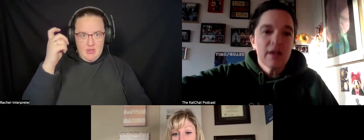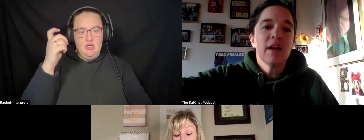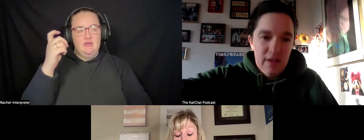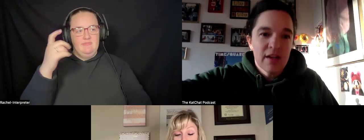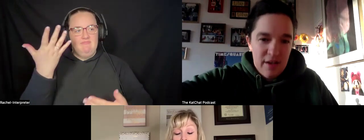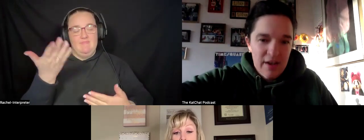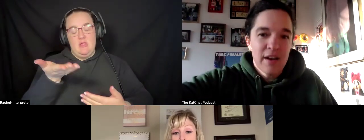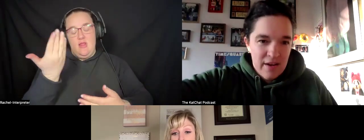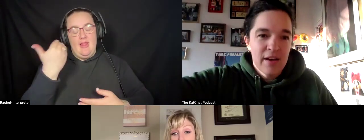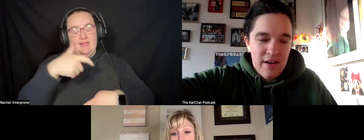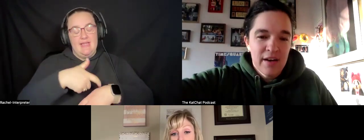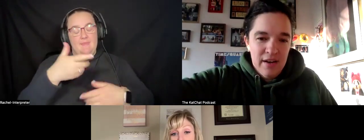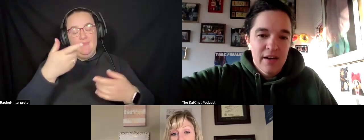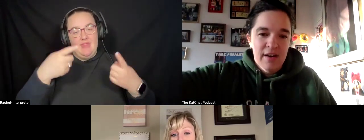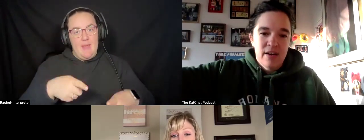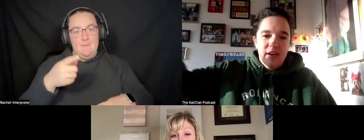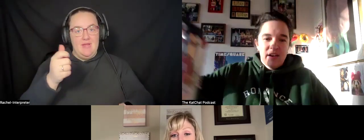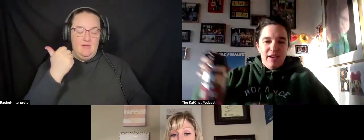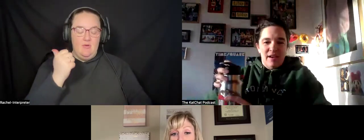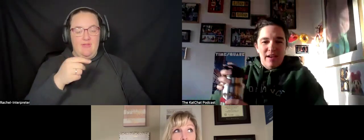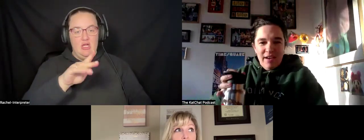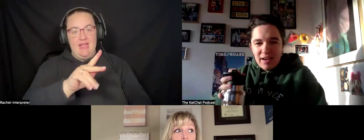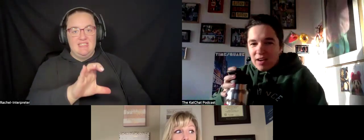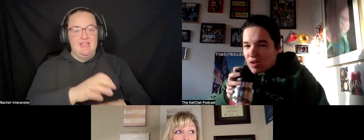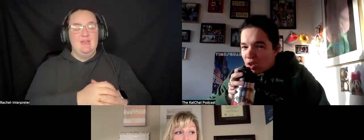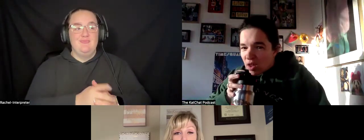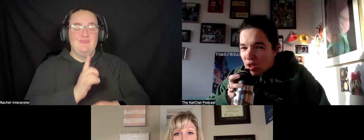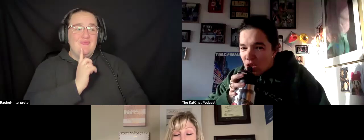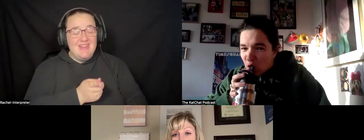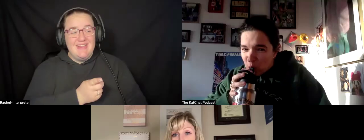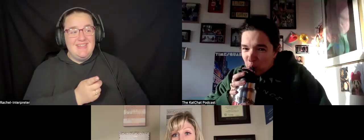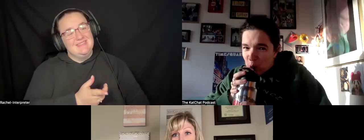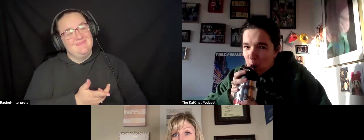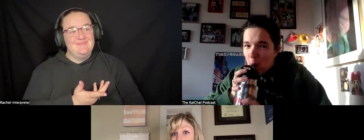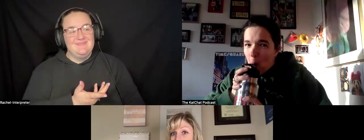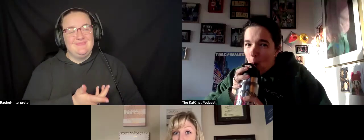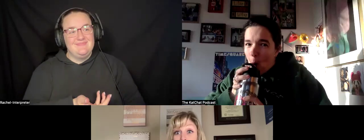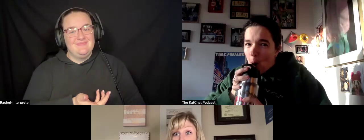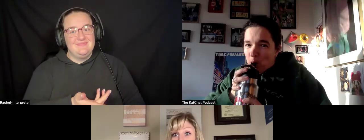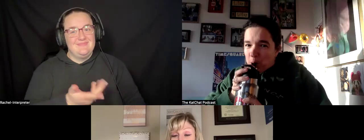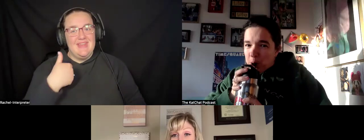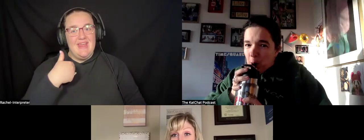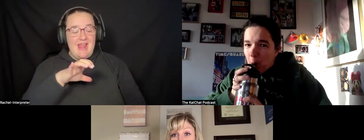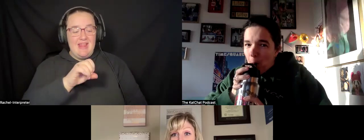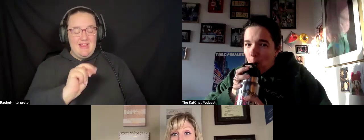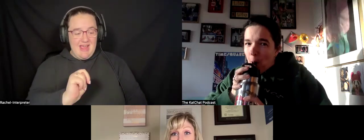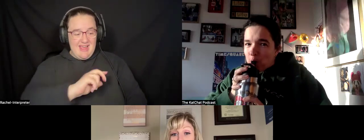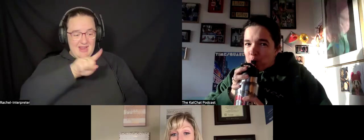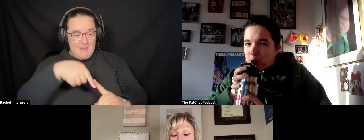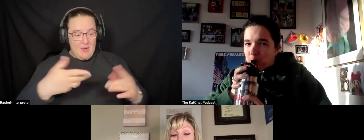they had it there. And truthfully, I didn't really know like what the cons